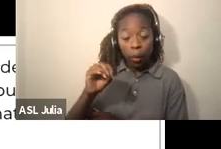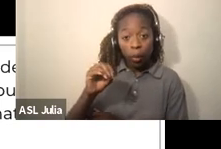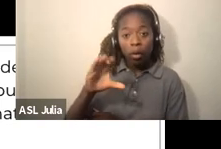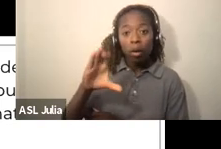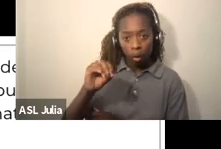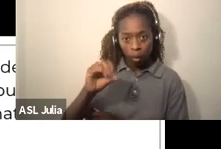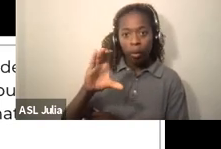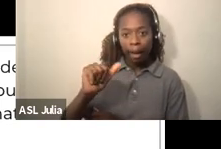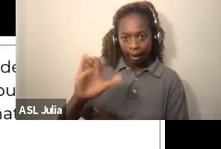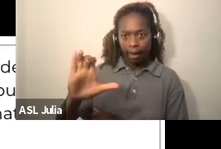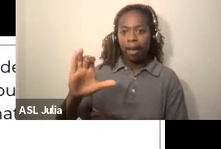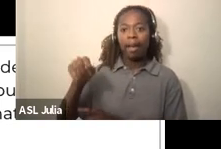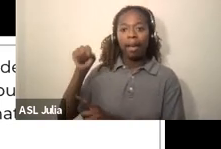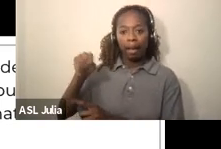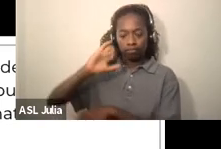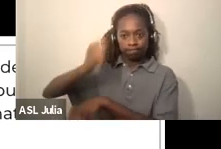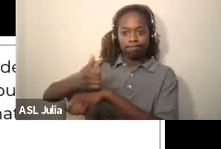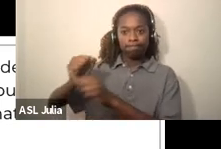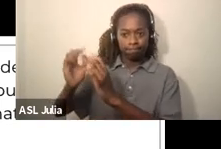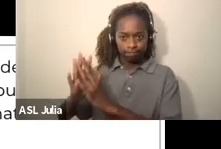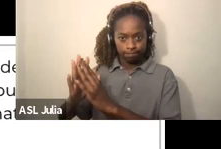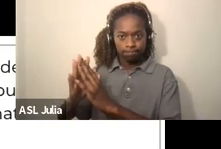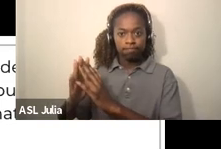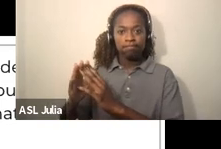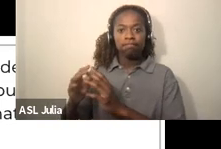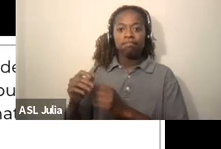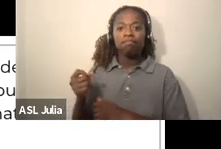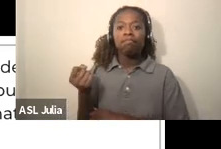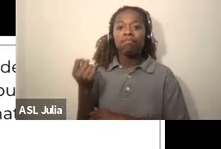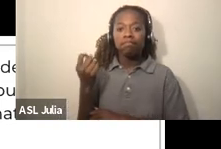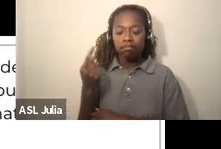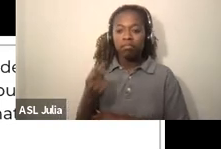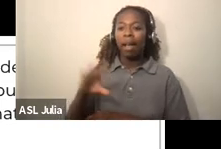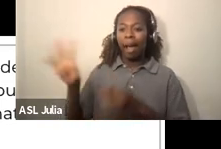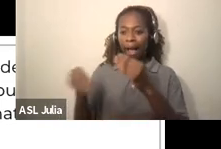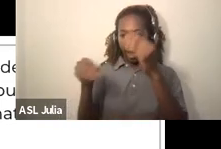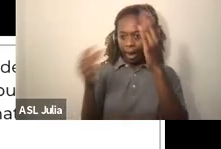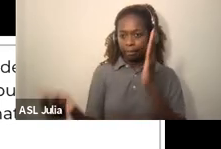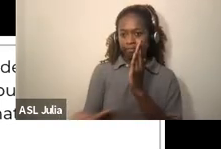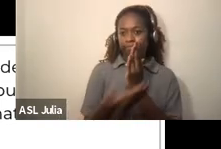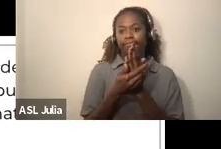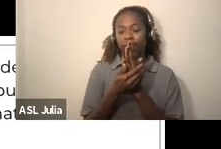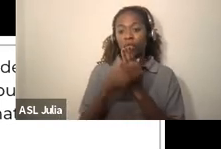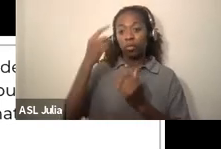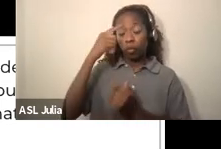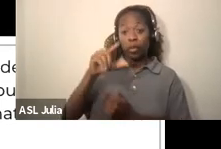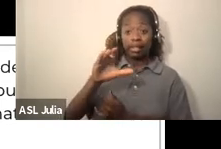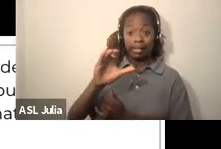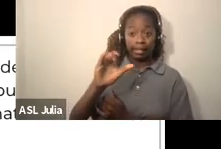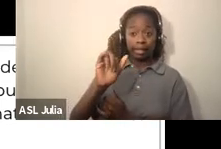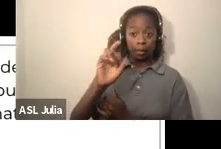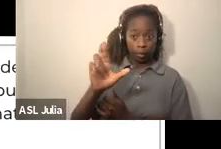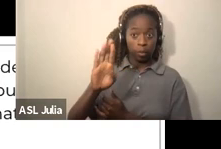also some important additions to the code relating to bullying cyber bullying and restorative justice